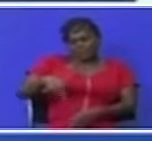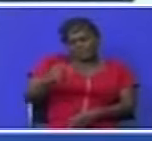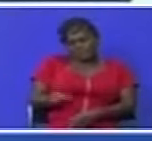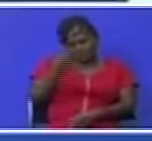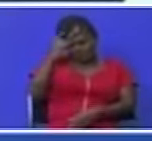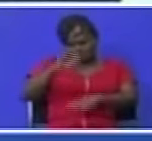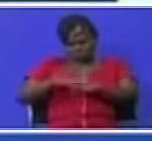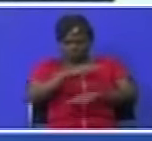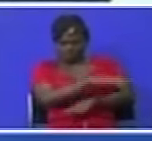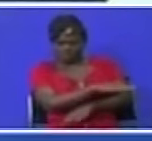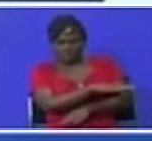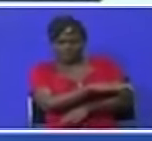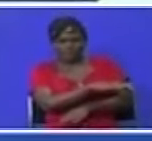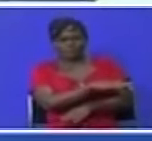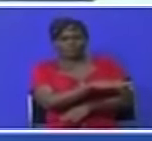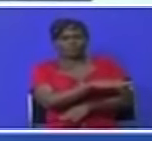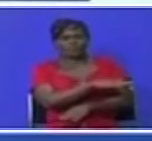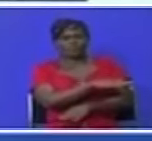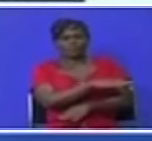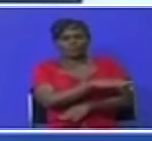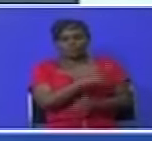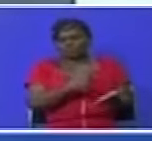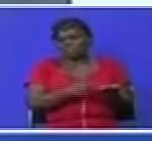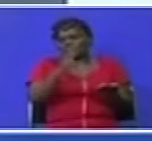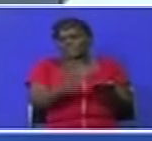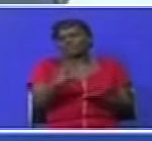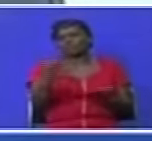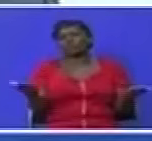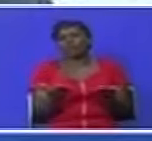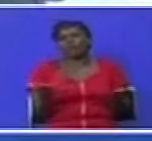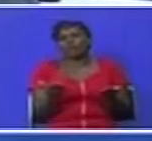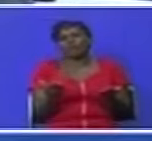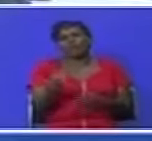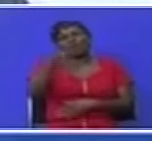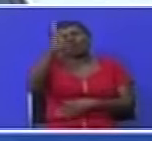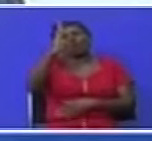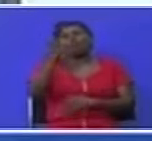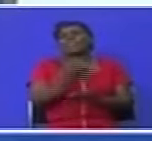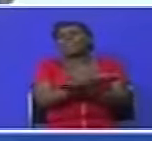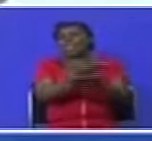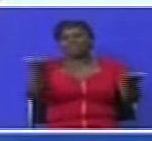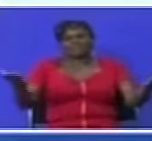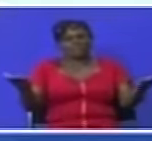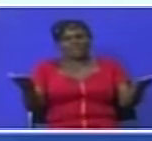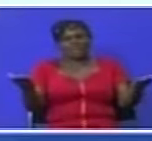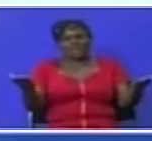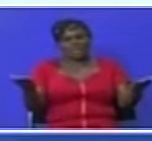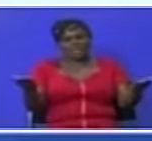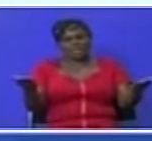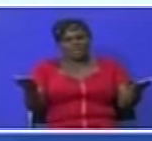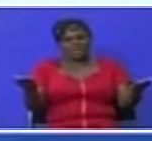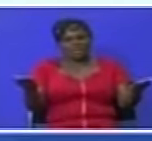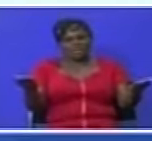weekend. Good evening. Good evening. Yes. Where was God over the weekend? You have just said God was everywhere. And I don't dispute